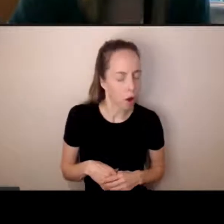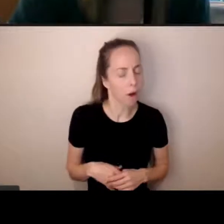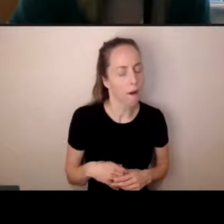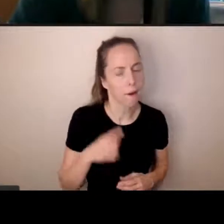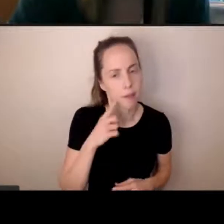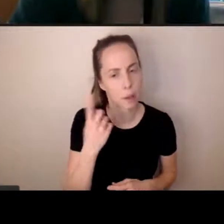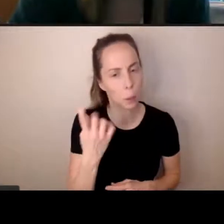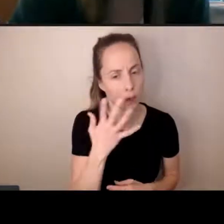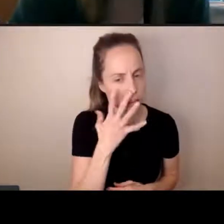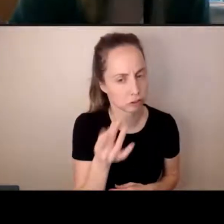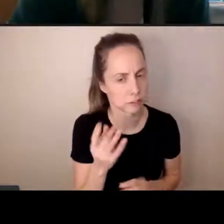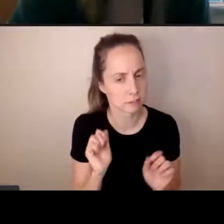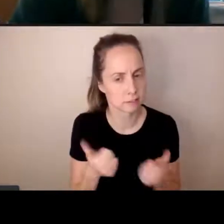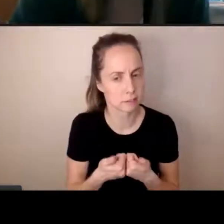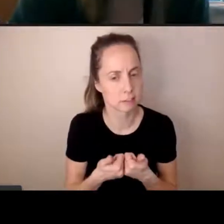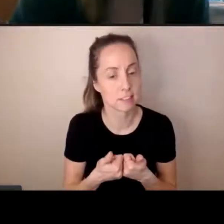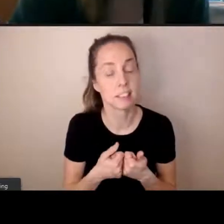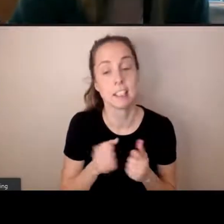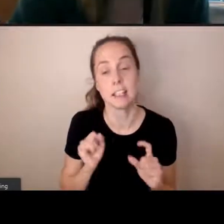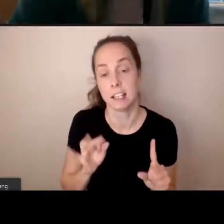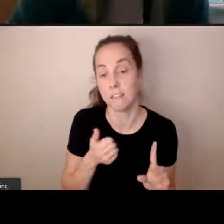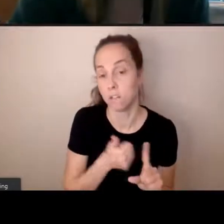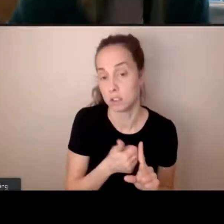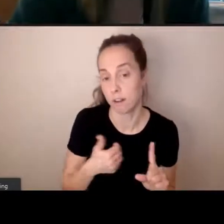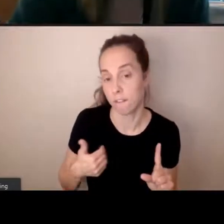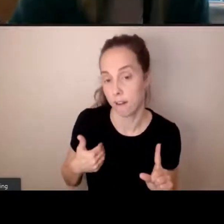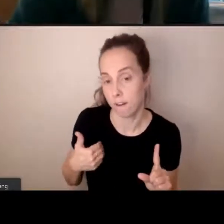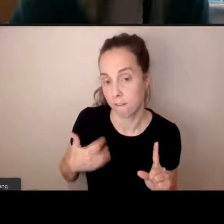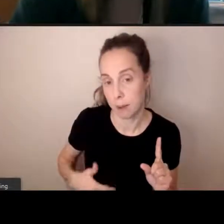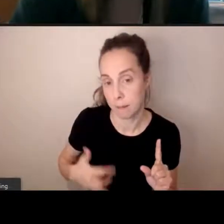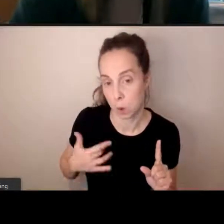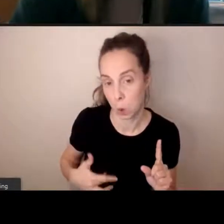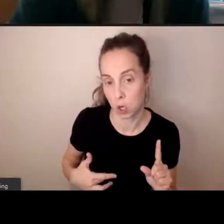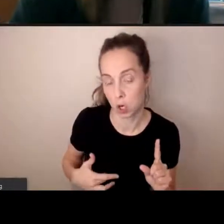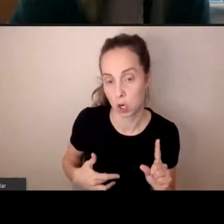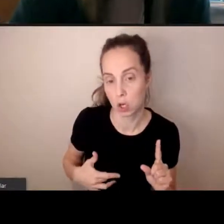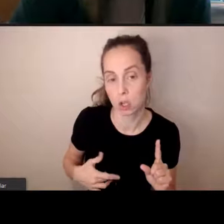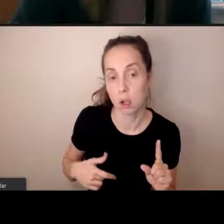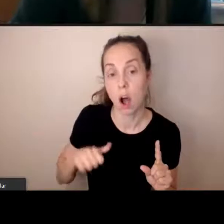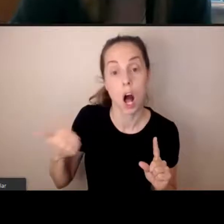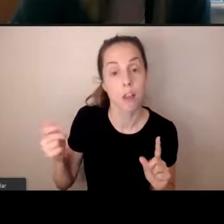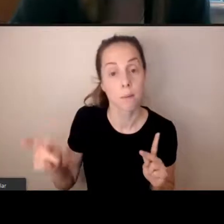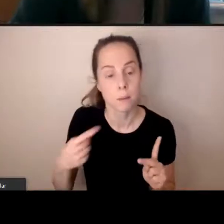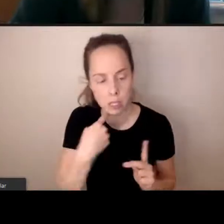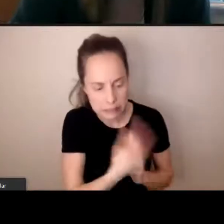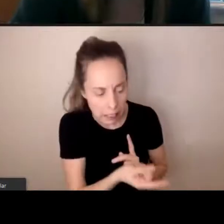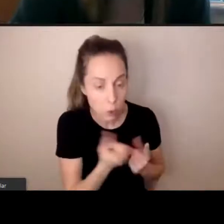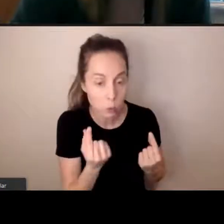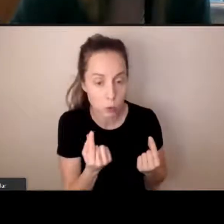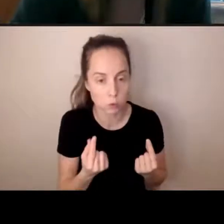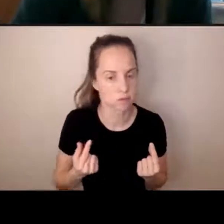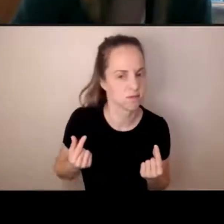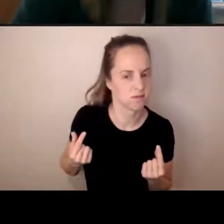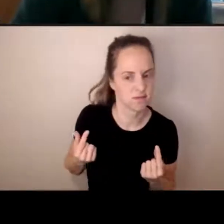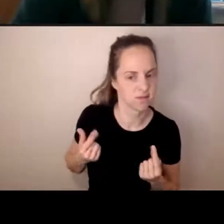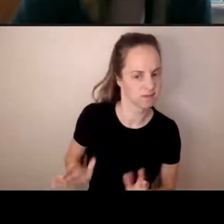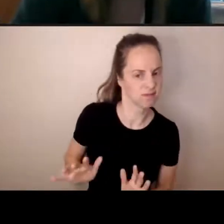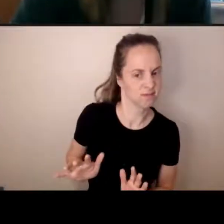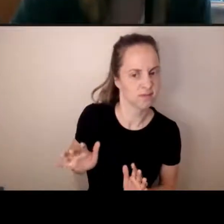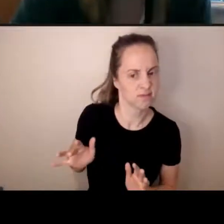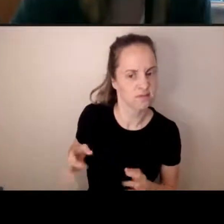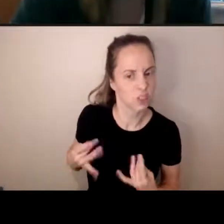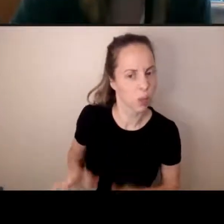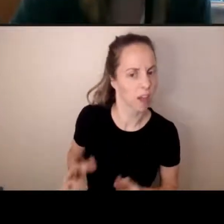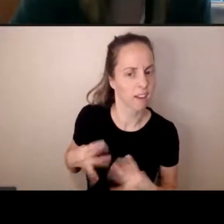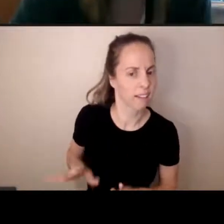challenges sometimes if you have bipolar disorder is you don't like other people telling you what to do. We can be kind of defiant